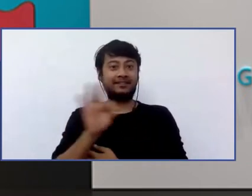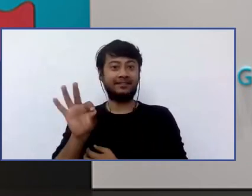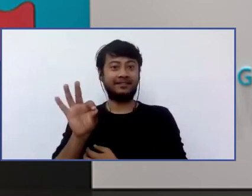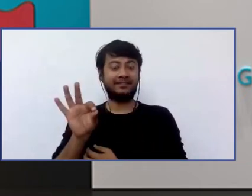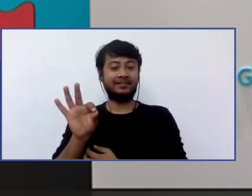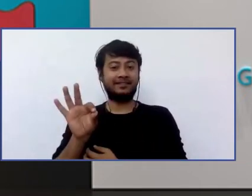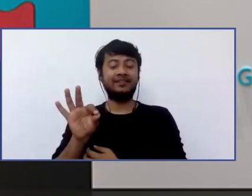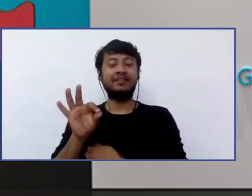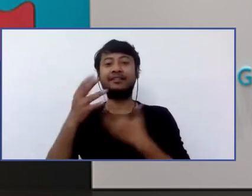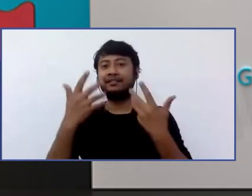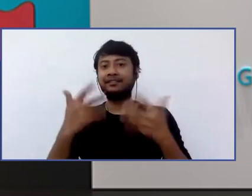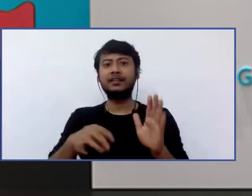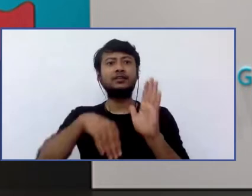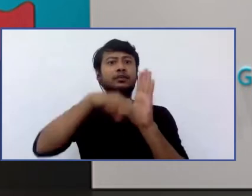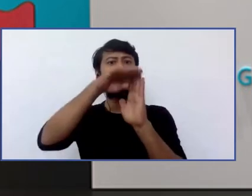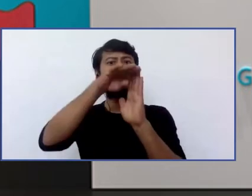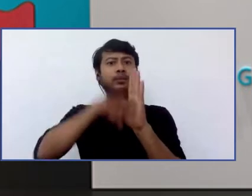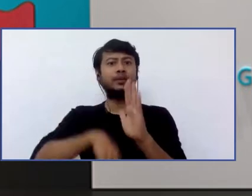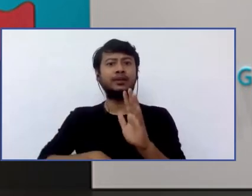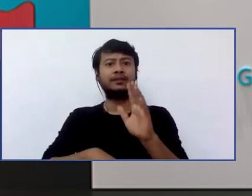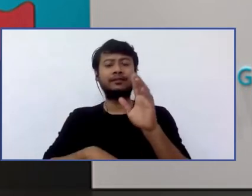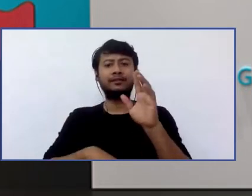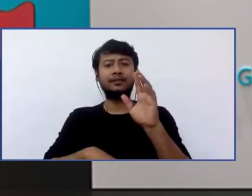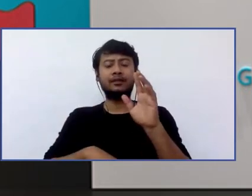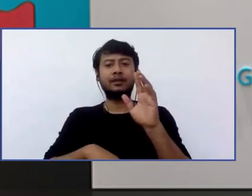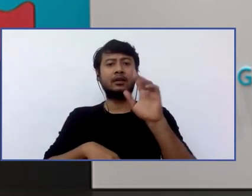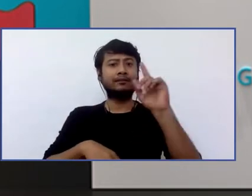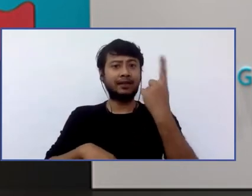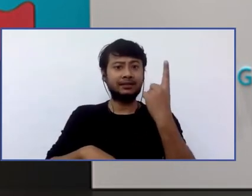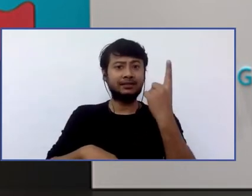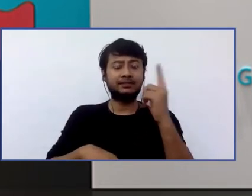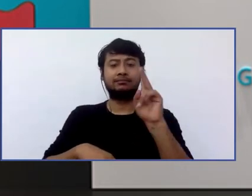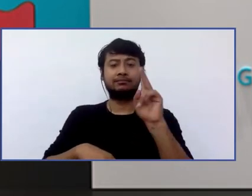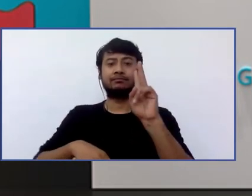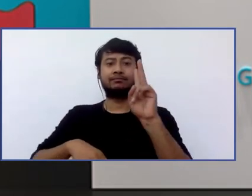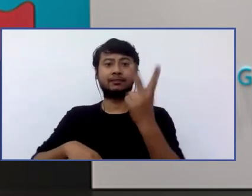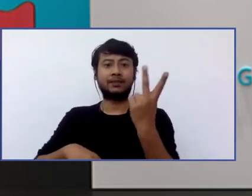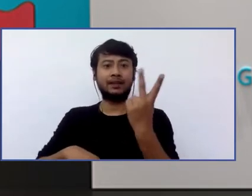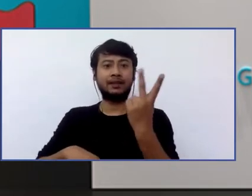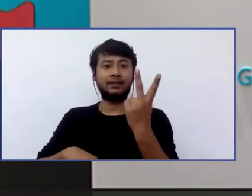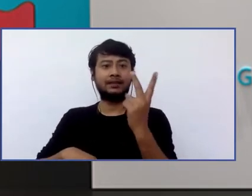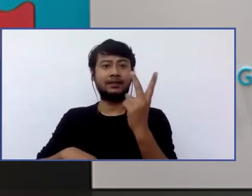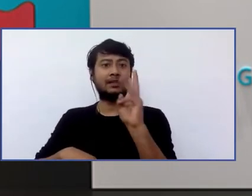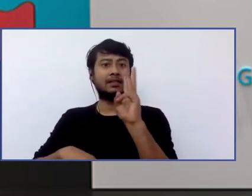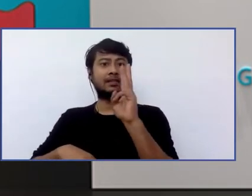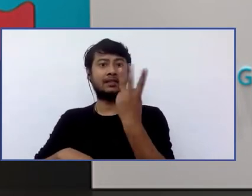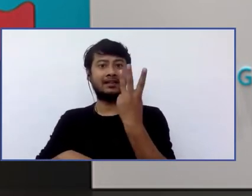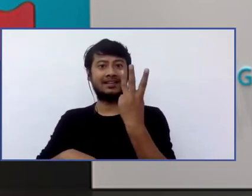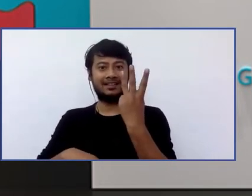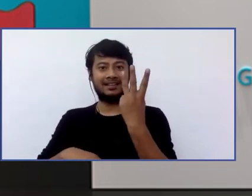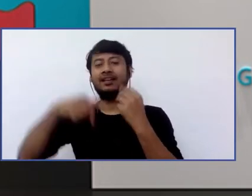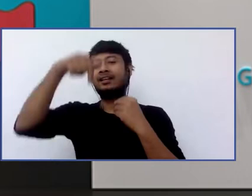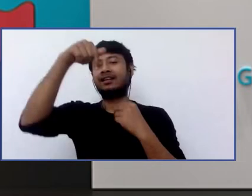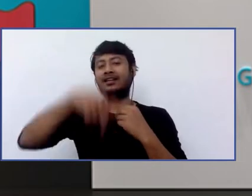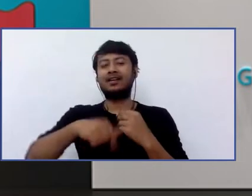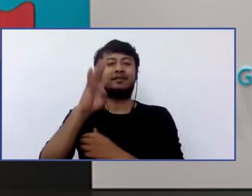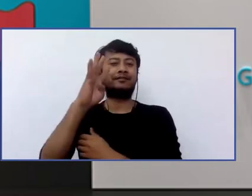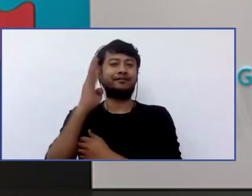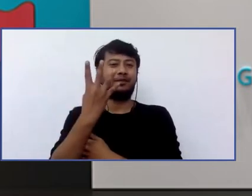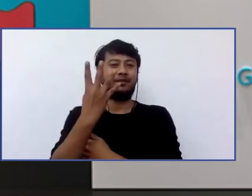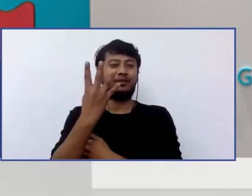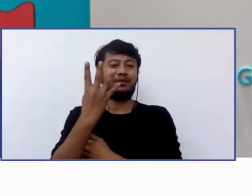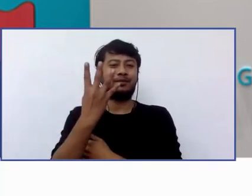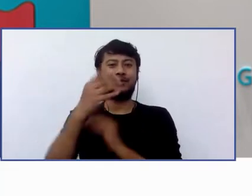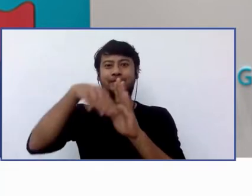Inclusion Summit Youth, and Celebrating Inclusion. Today, it is my proud privilege to present to you